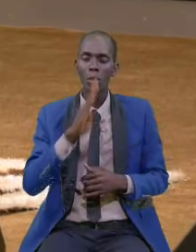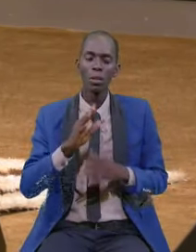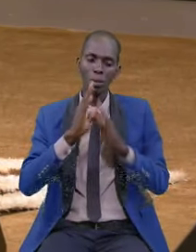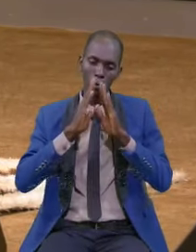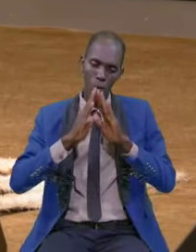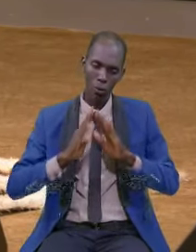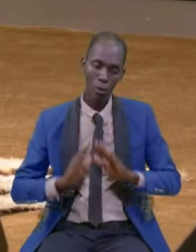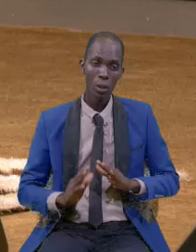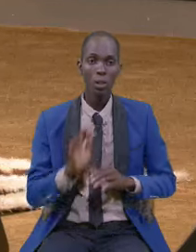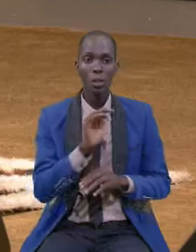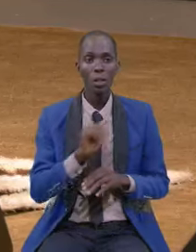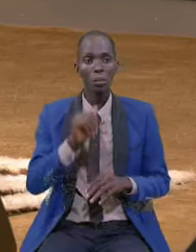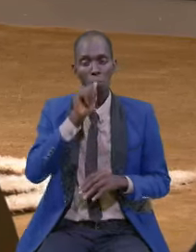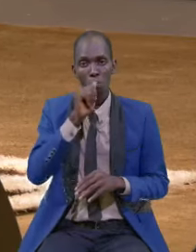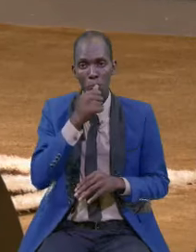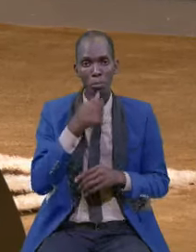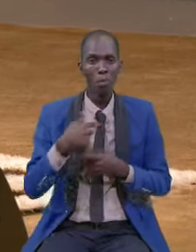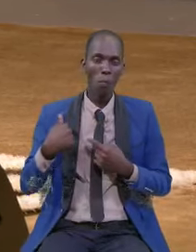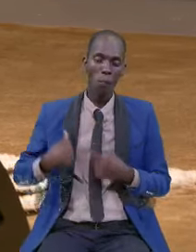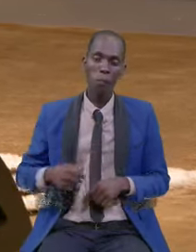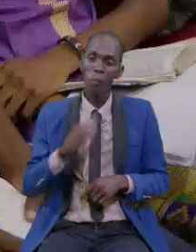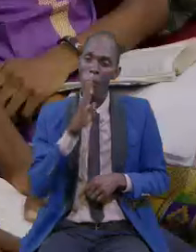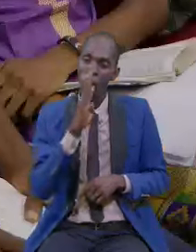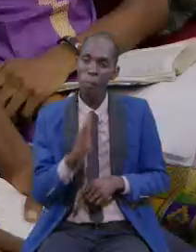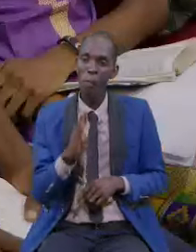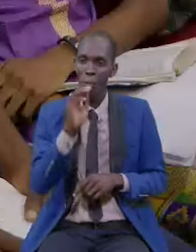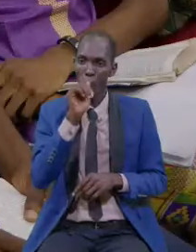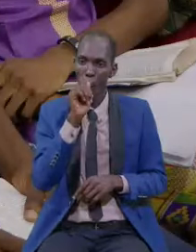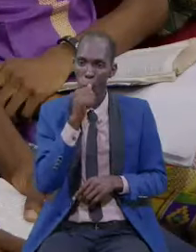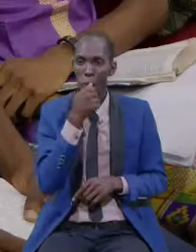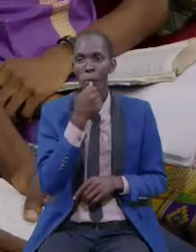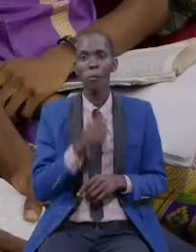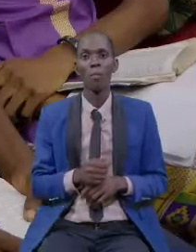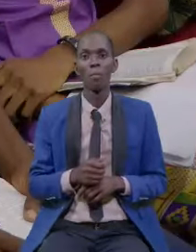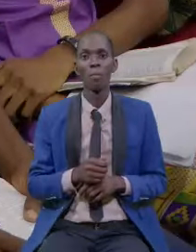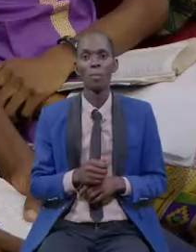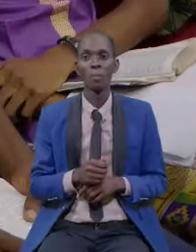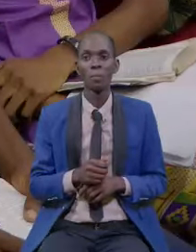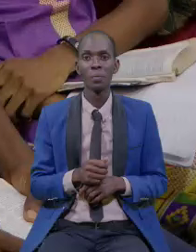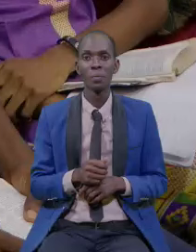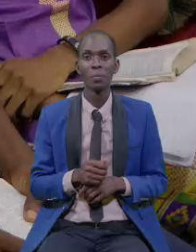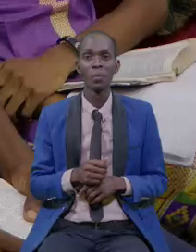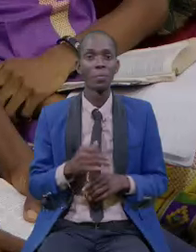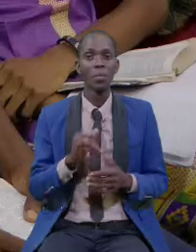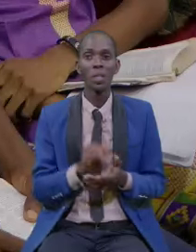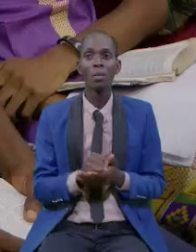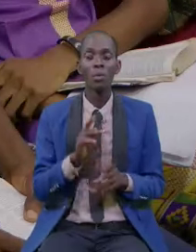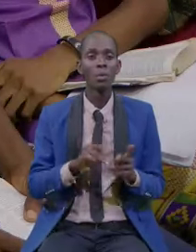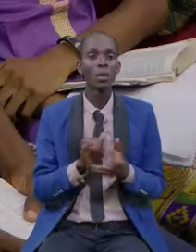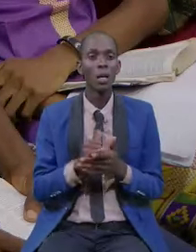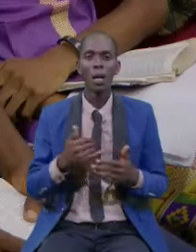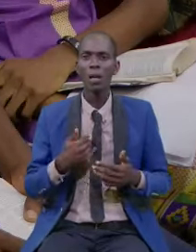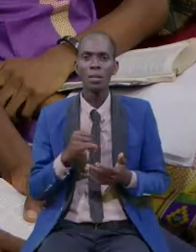Impatient heart, be still. Eager heart, my eager heart. I want to see